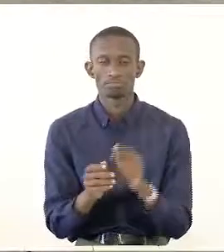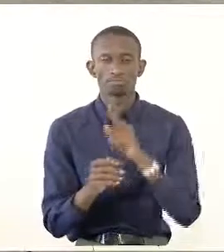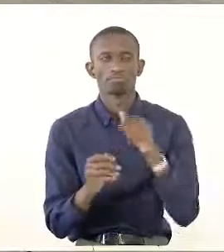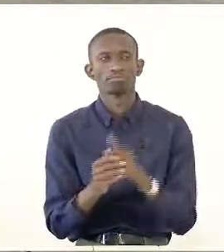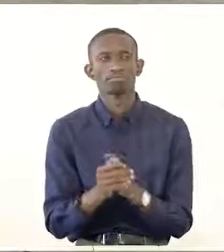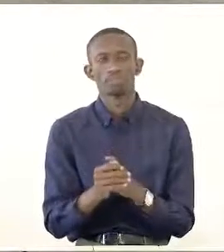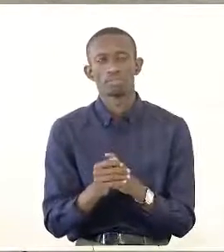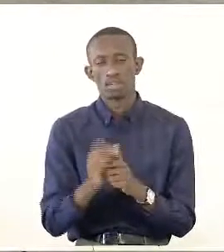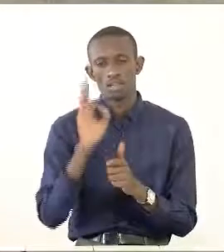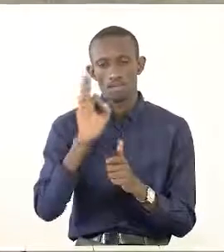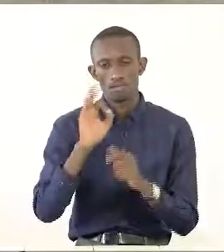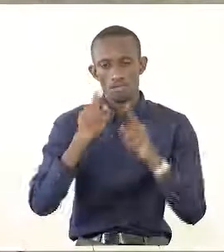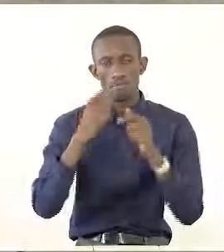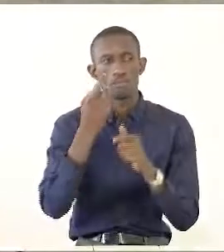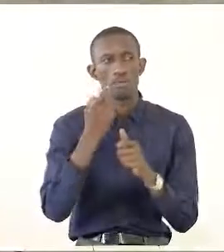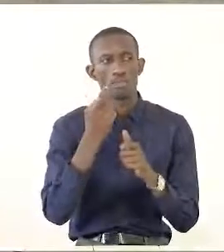dx, this is equal to